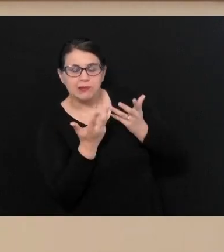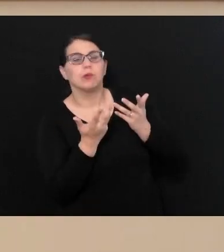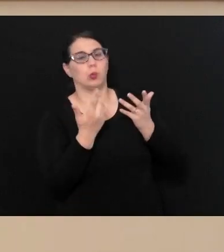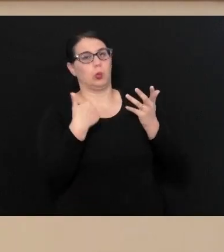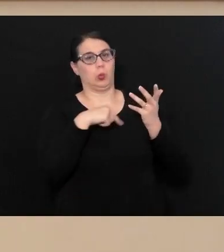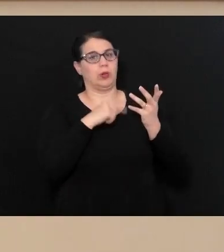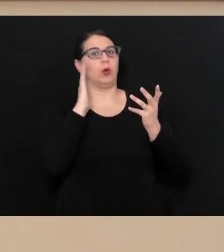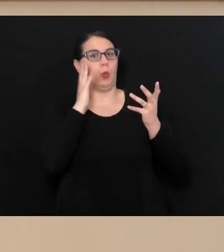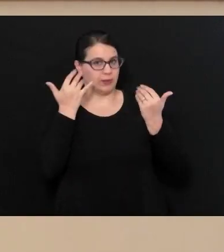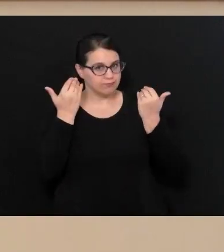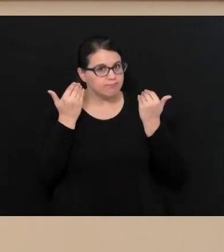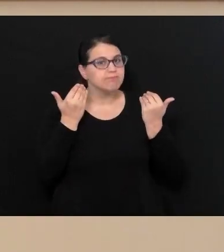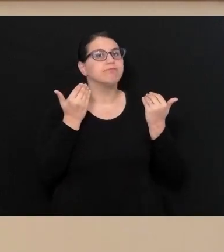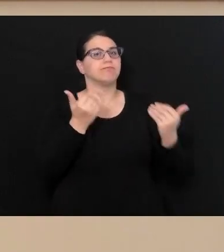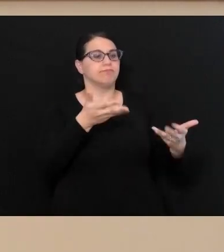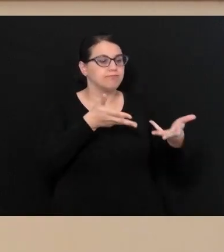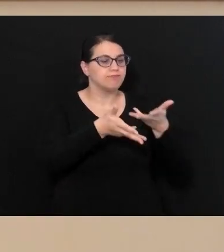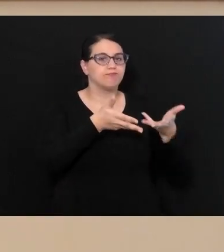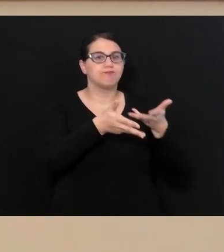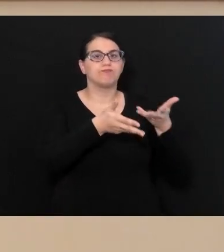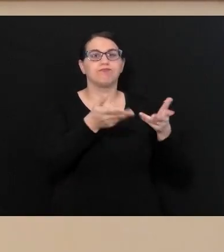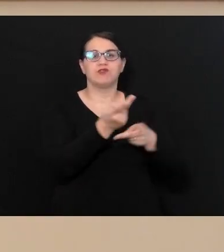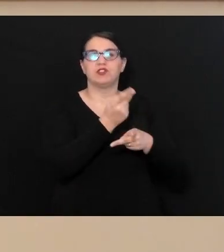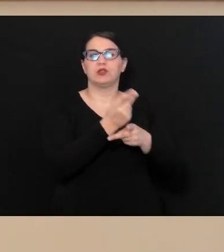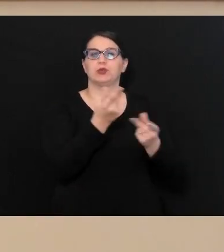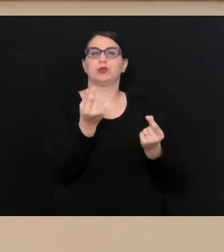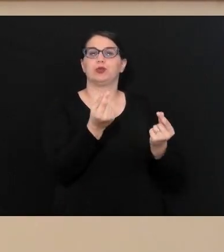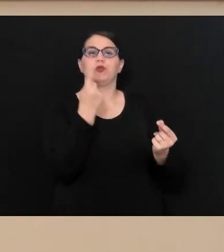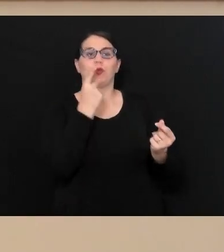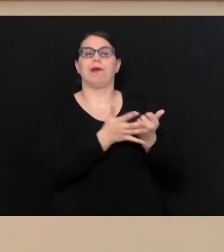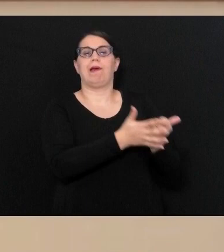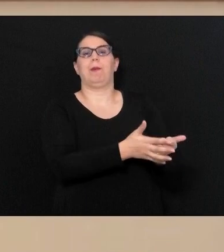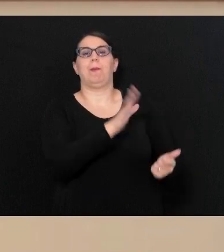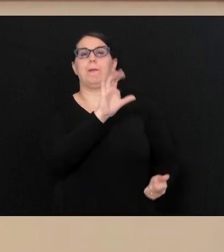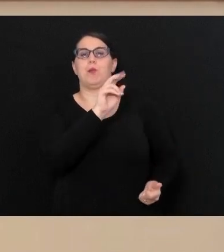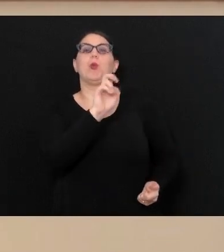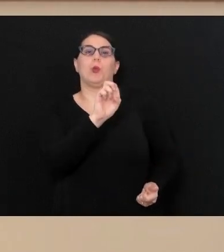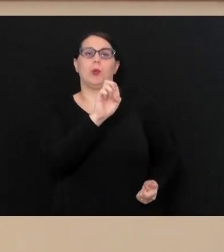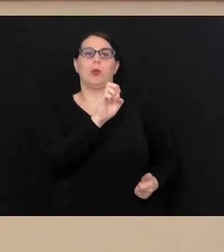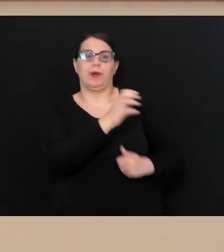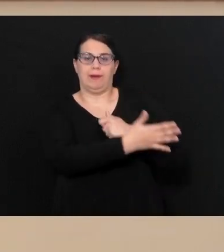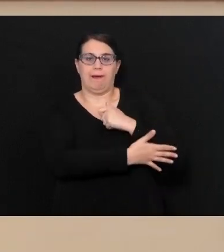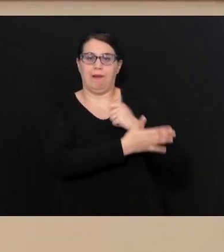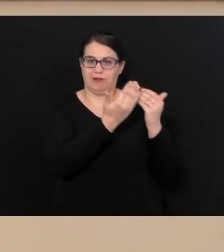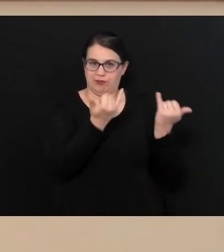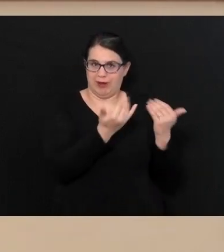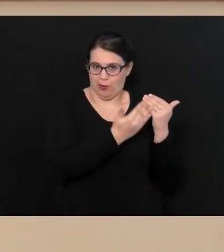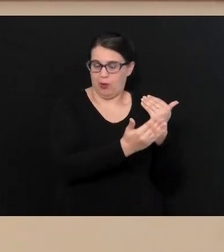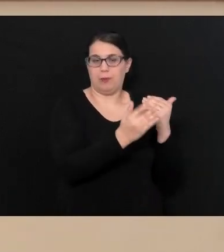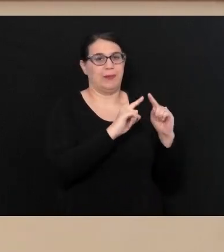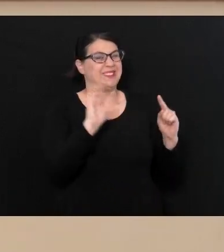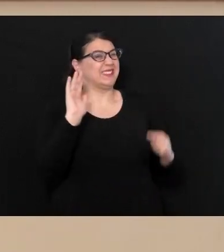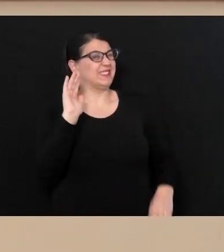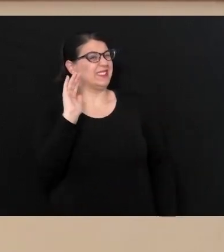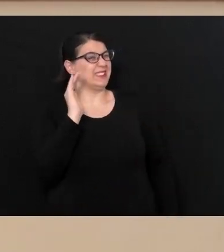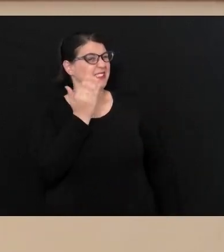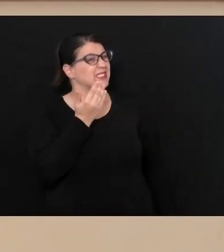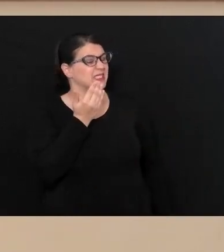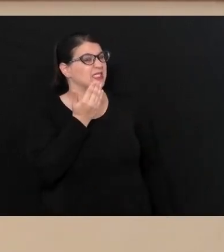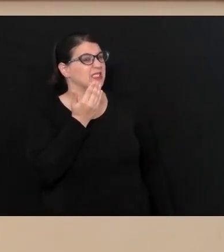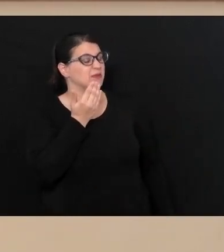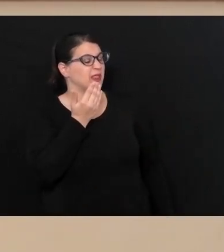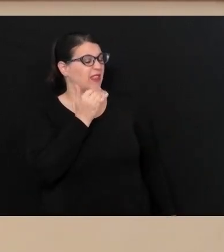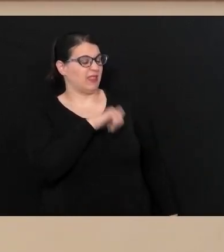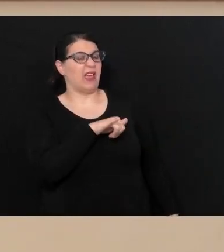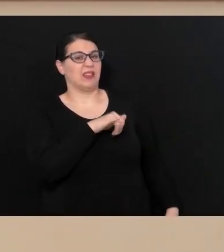and we'll continue to do what we can to help the folks of Boone County going forward. But it appears that with the Economic Development